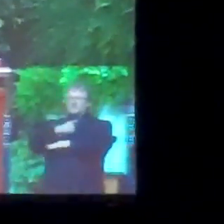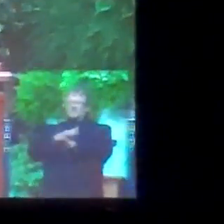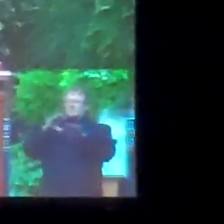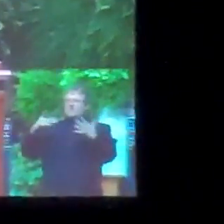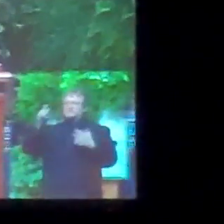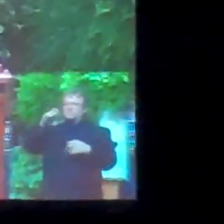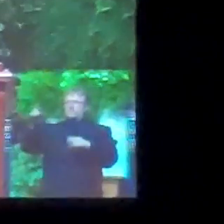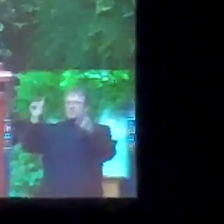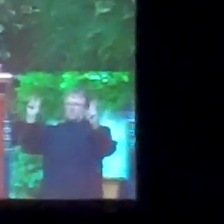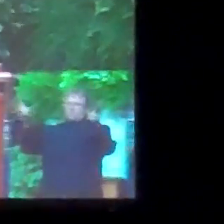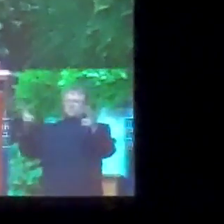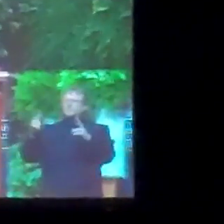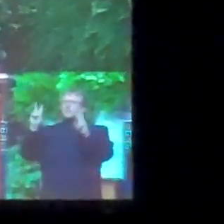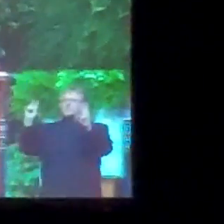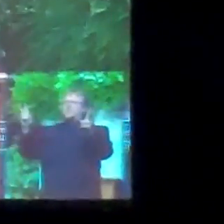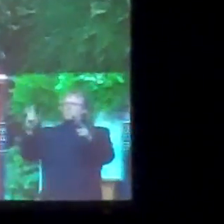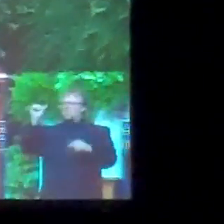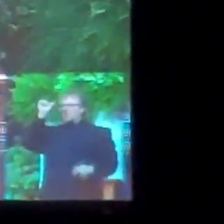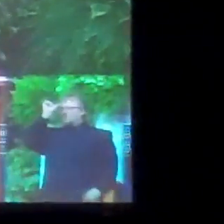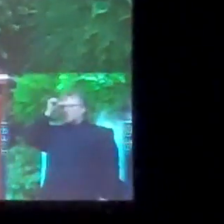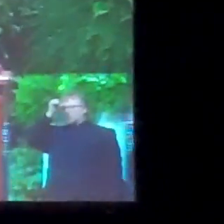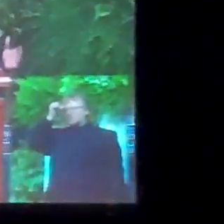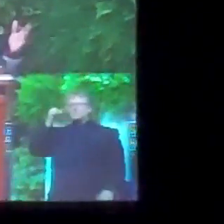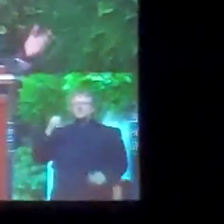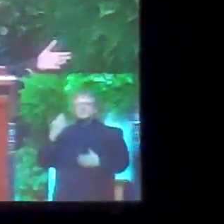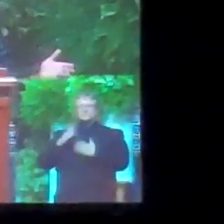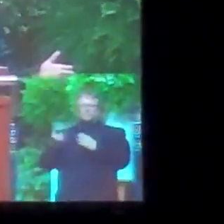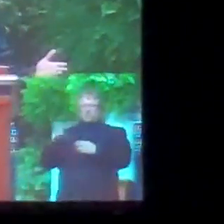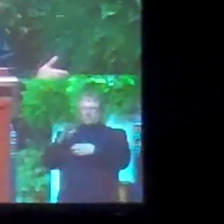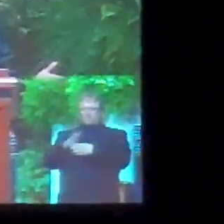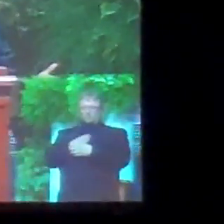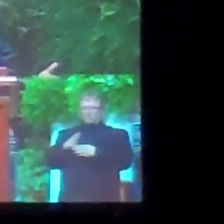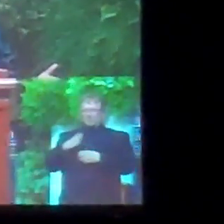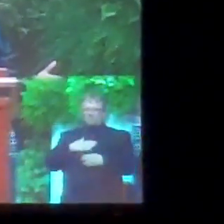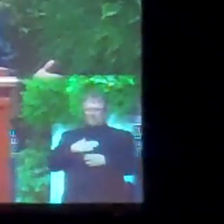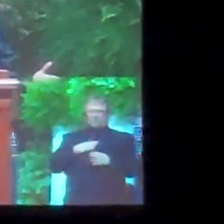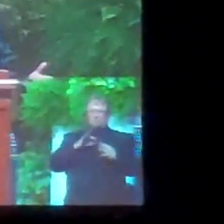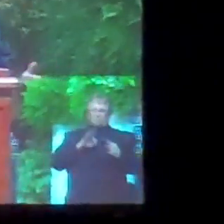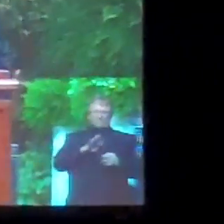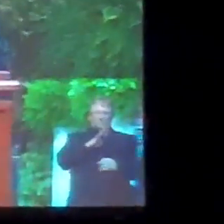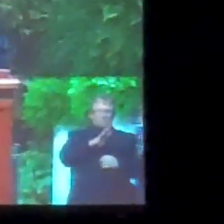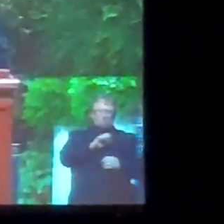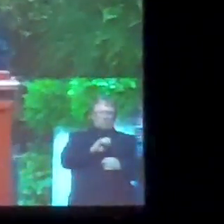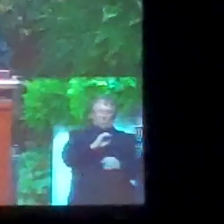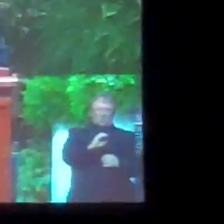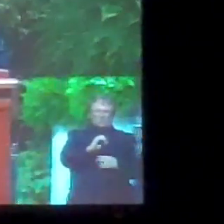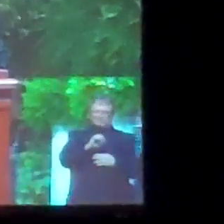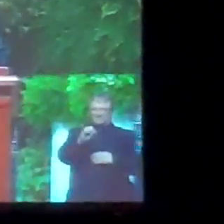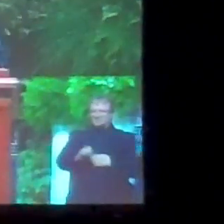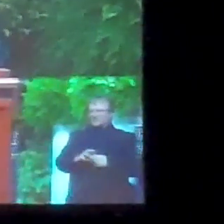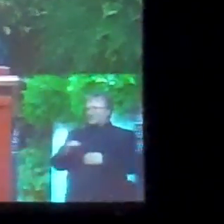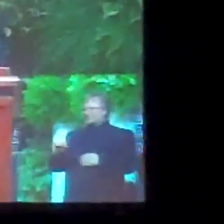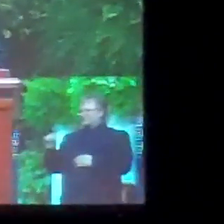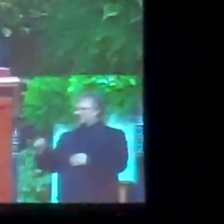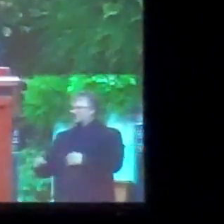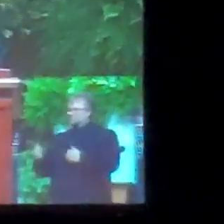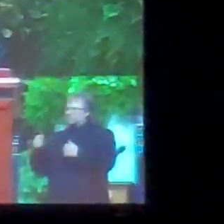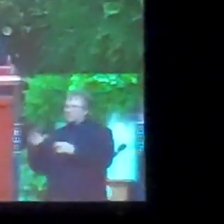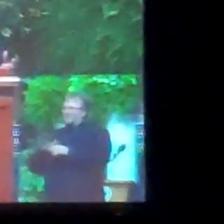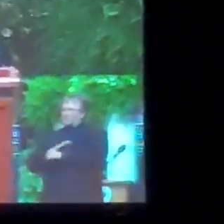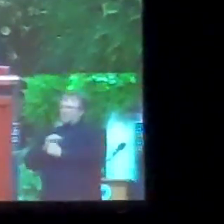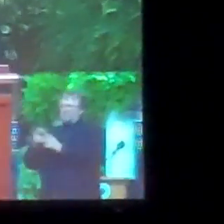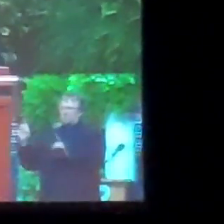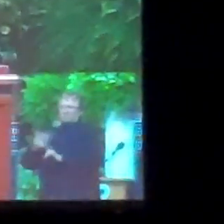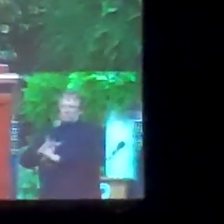class. And that quotation stuck. And somewhere between my perfect 4.0 semester and a semester of trial and tragedy,